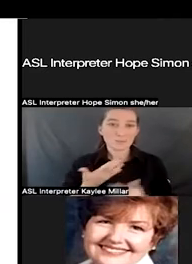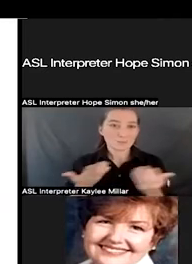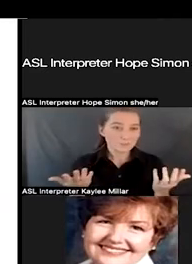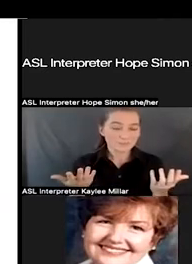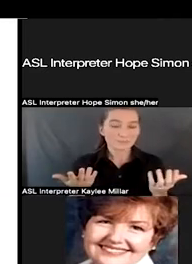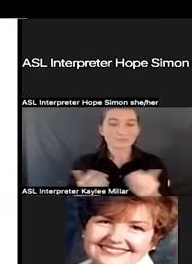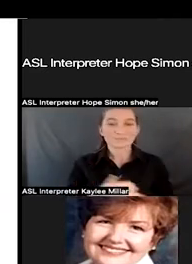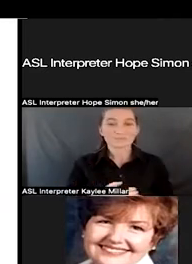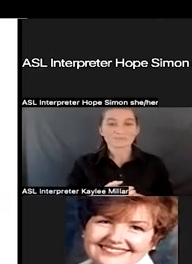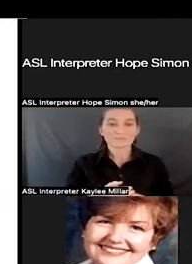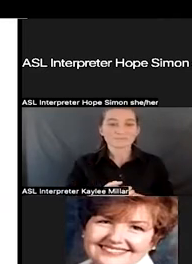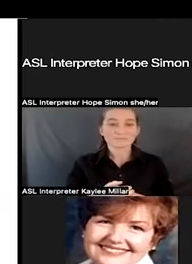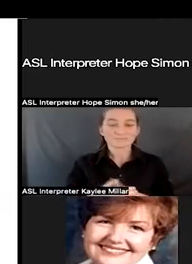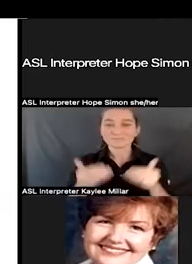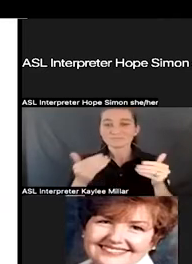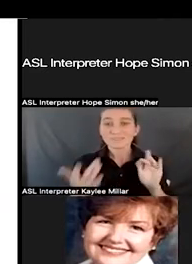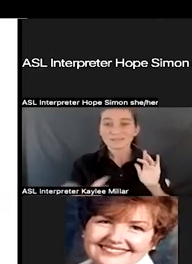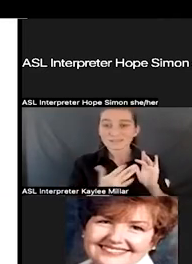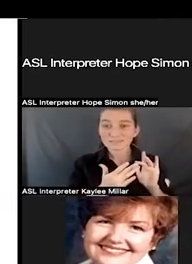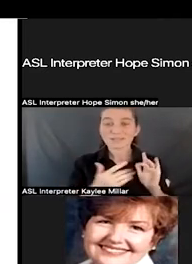be sure you get in touch with us so that we can